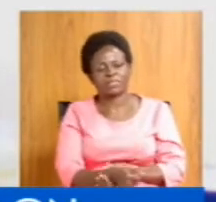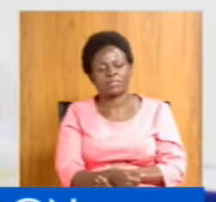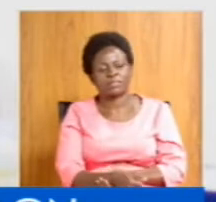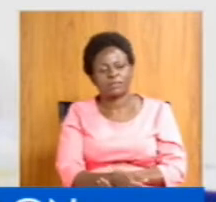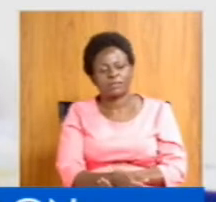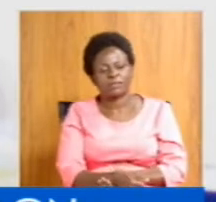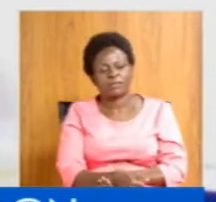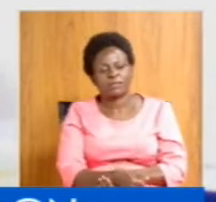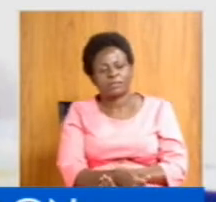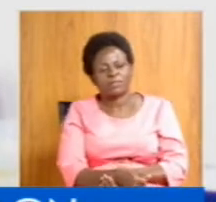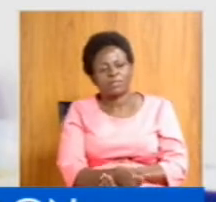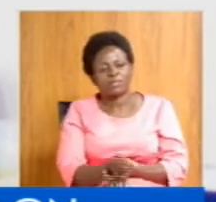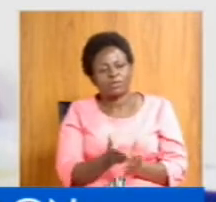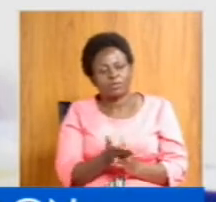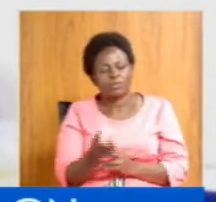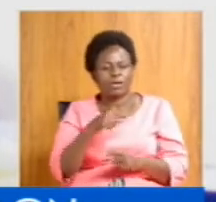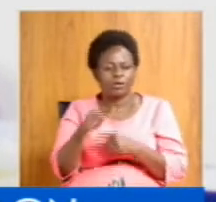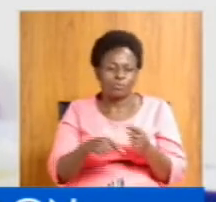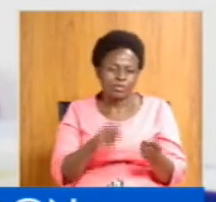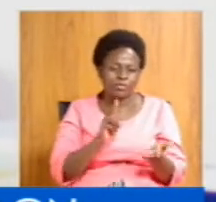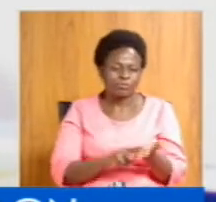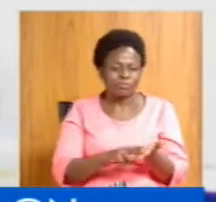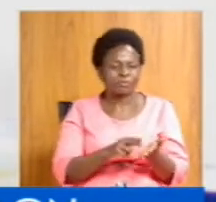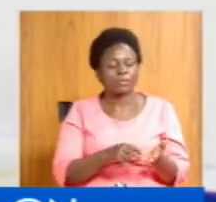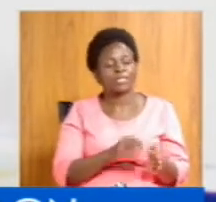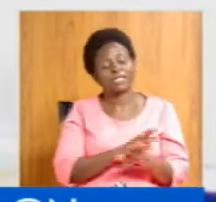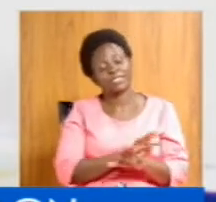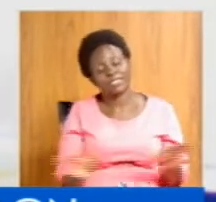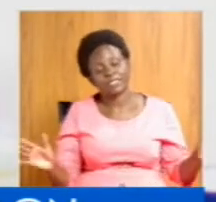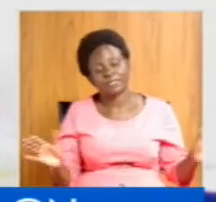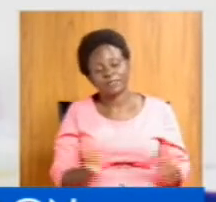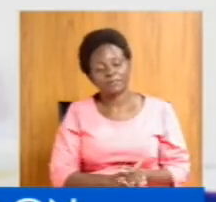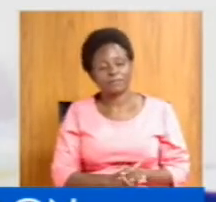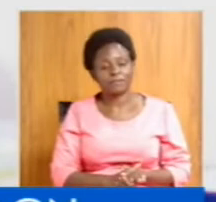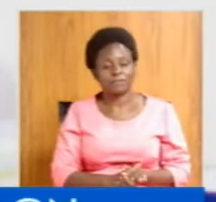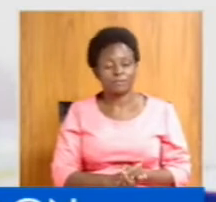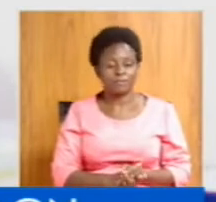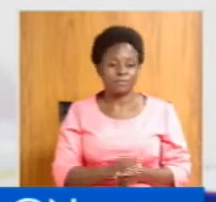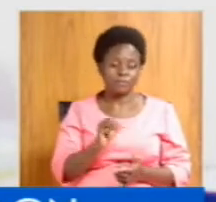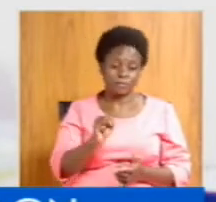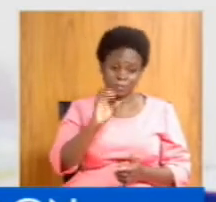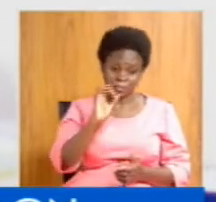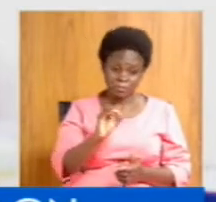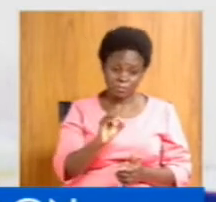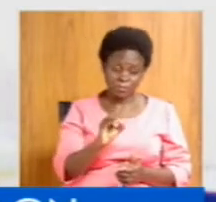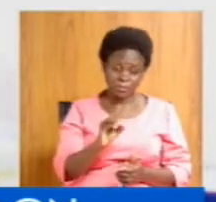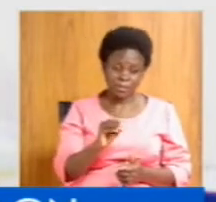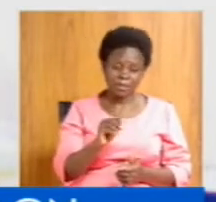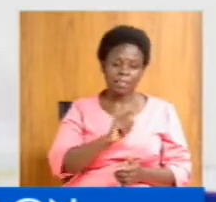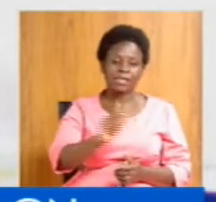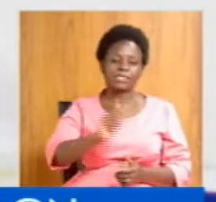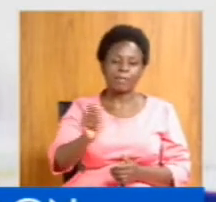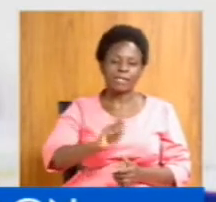shillings it goes through the whole process of appropriation and it is done Patrick so that's a pen